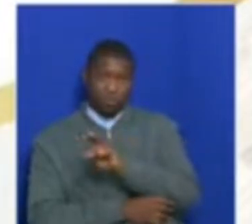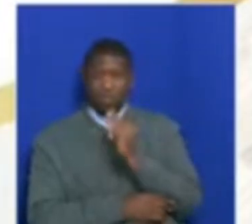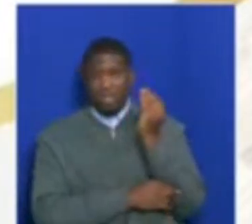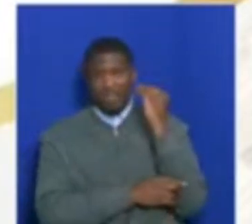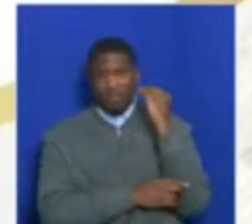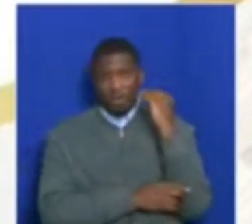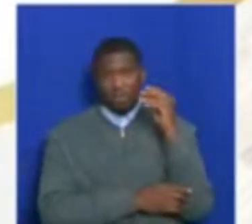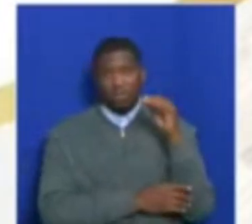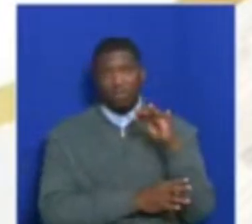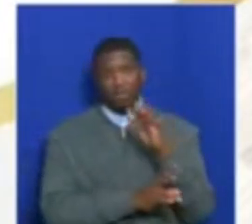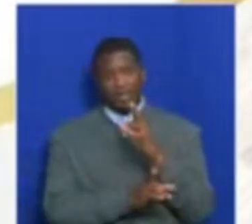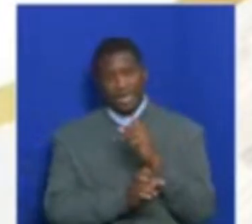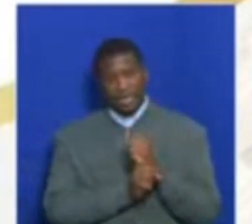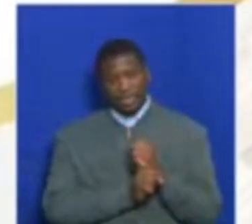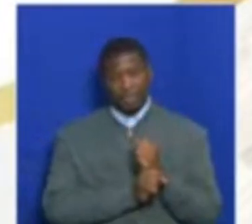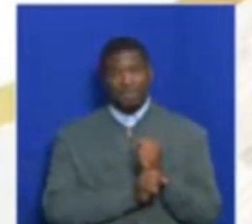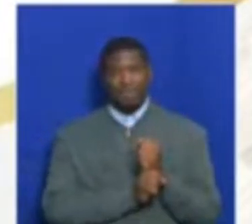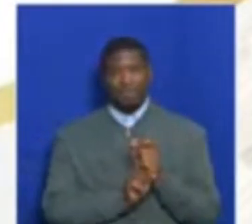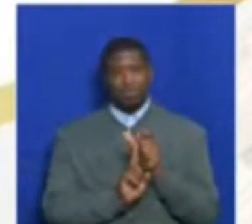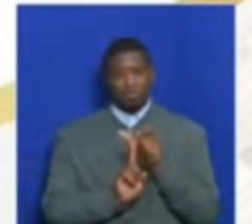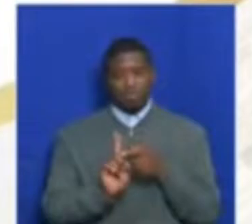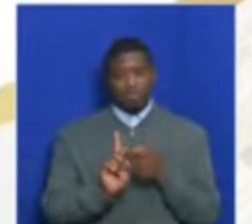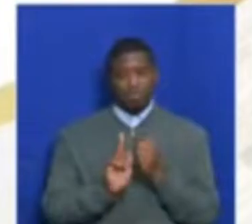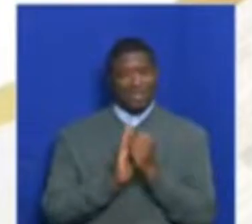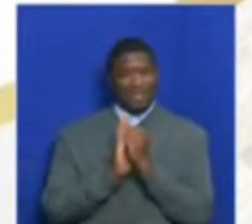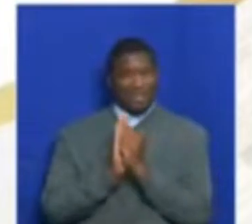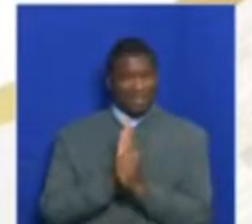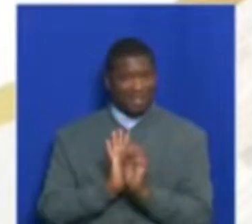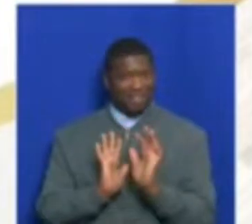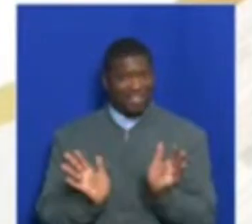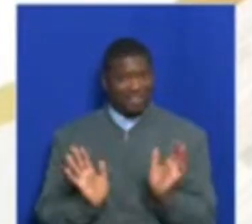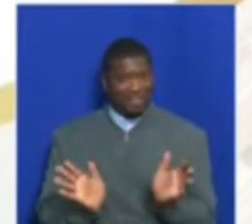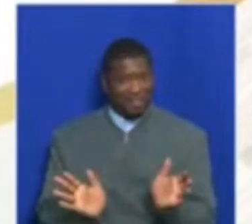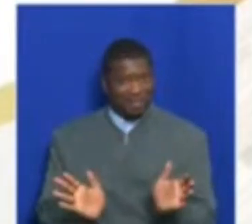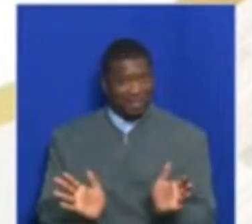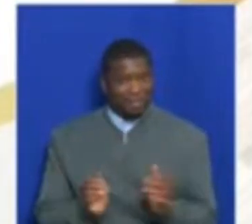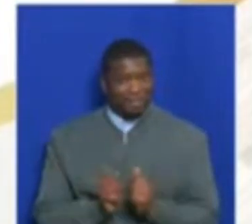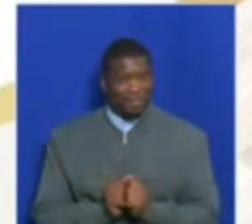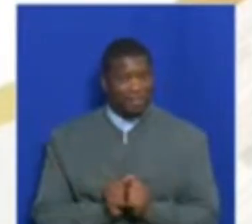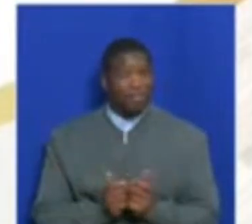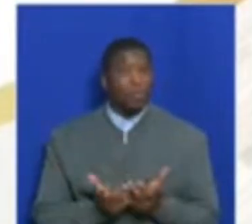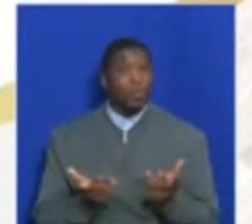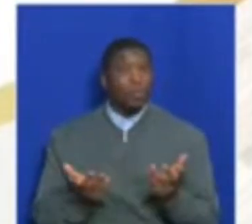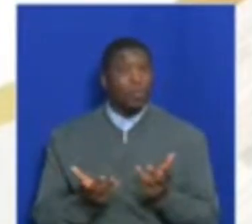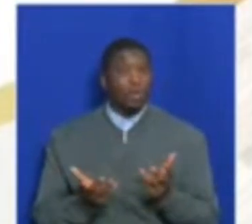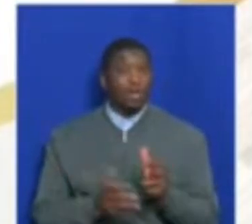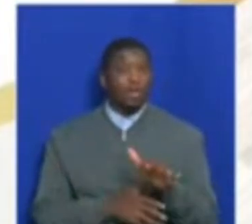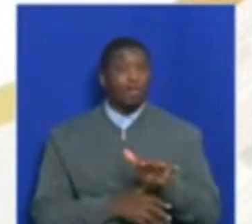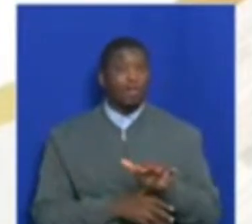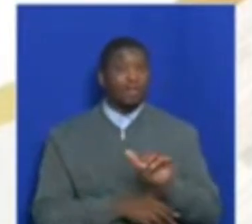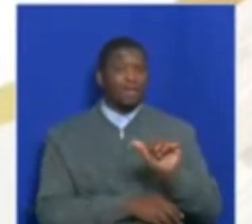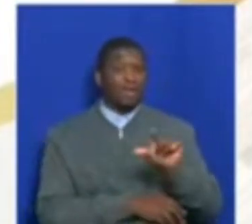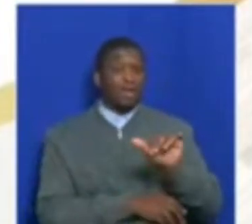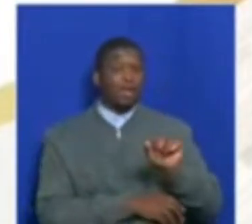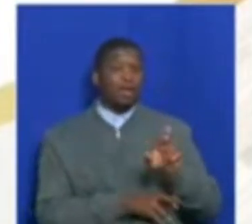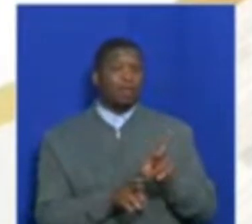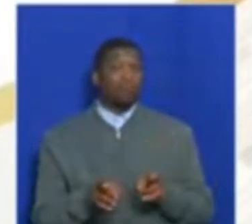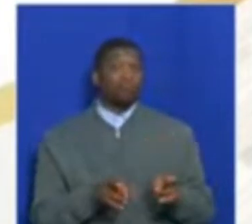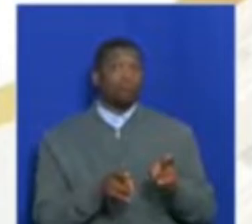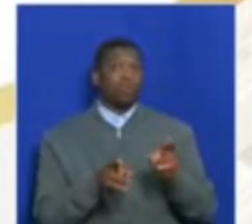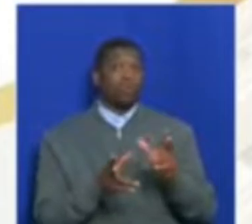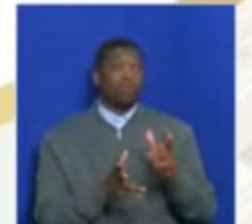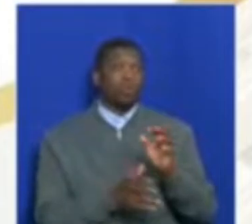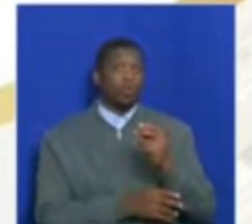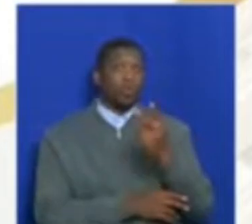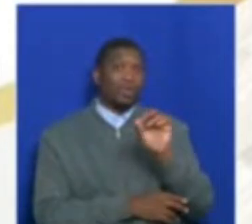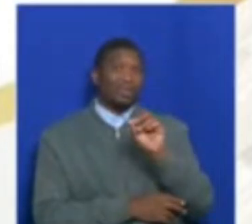in this matter was shot and killed in Argyle Road, on the 20th of December